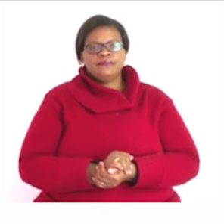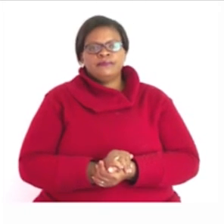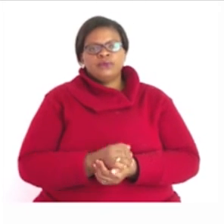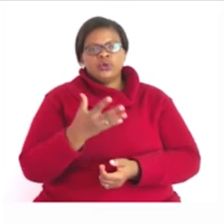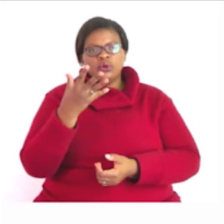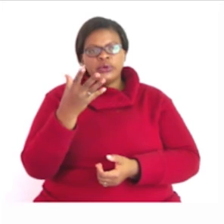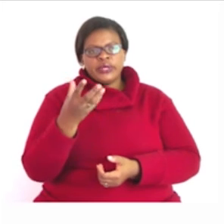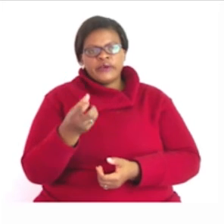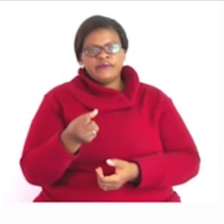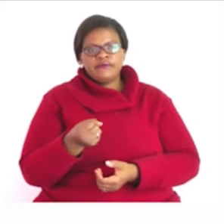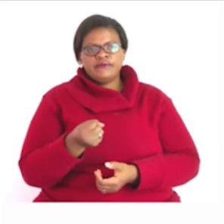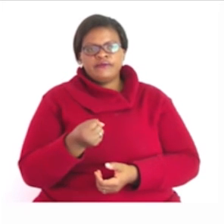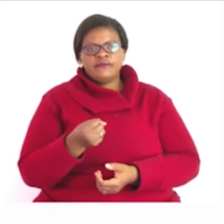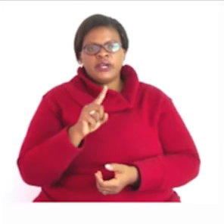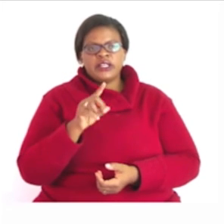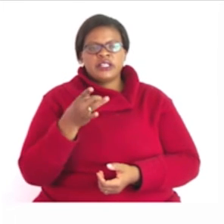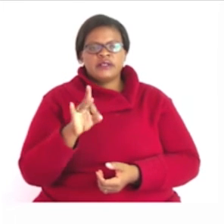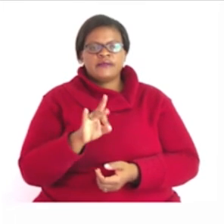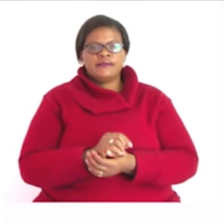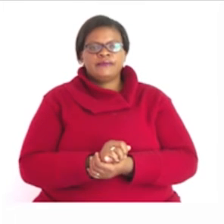have 18,